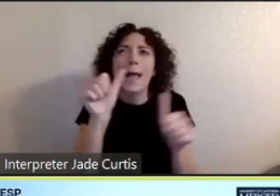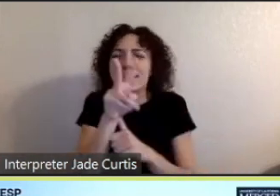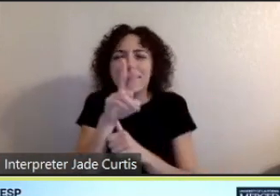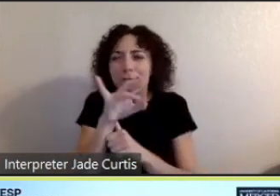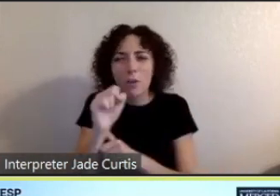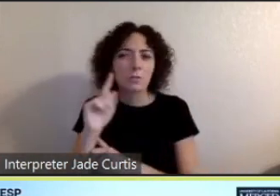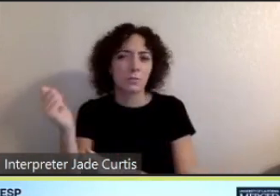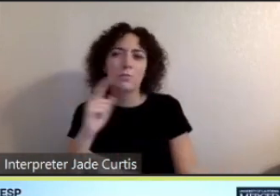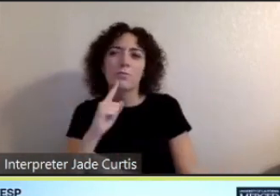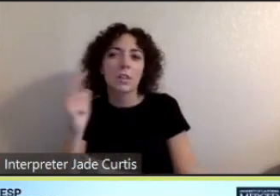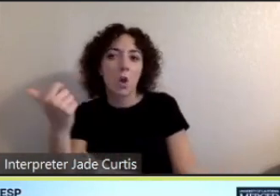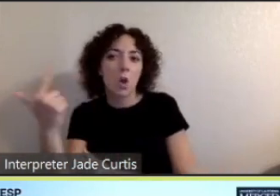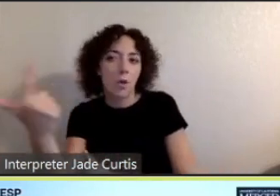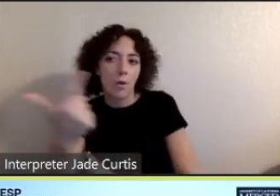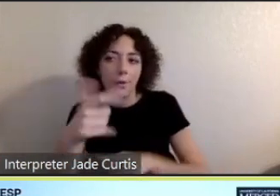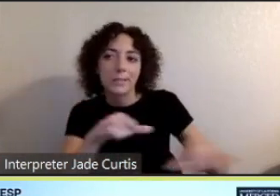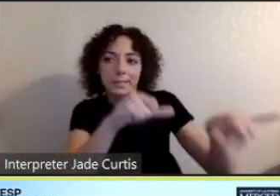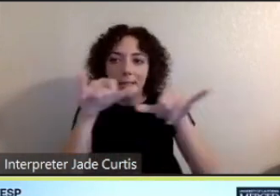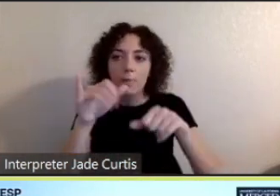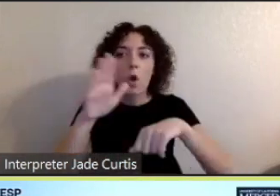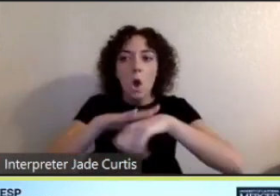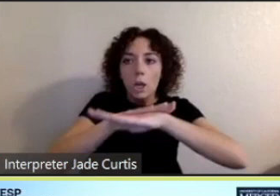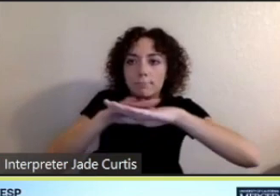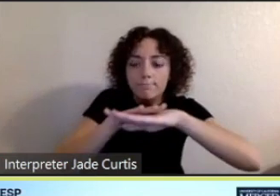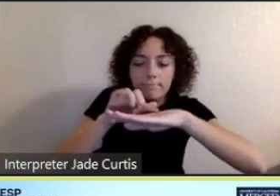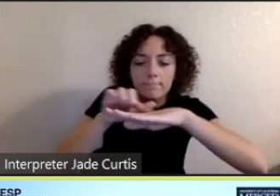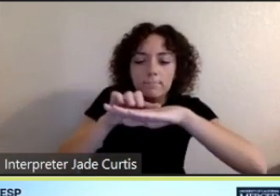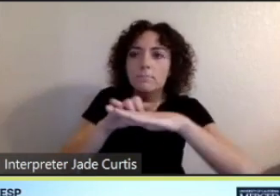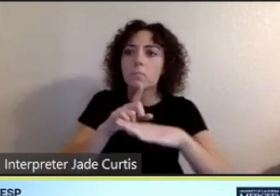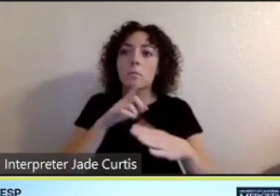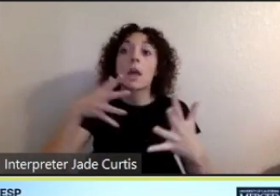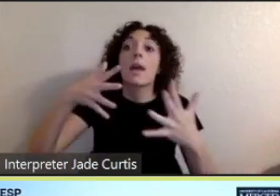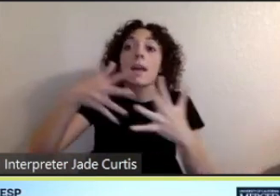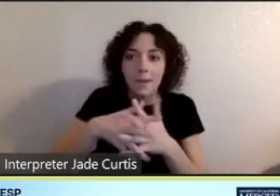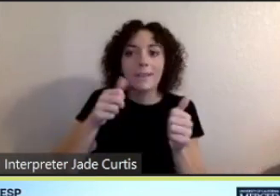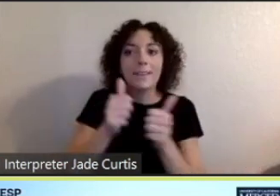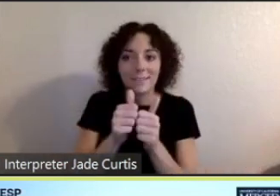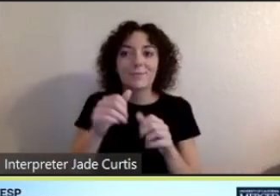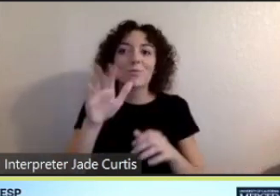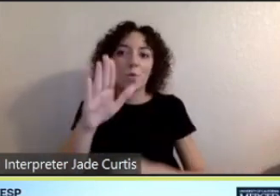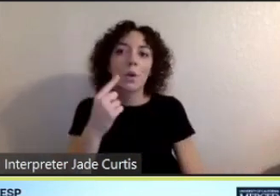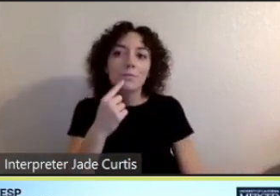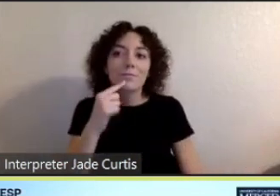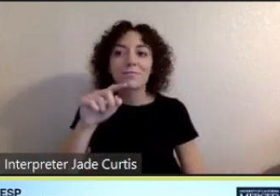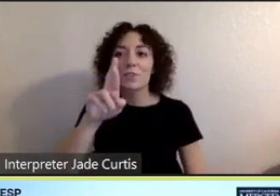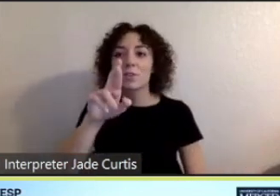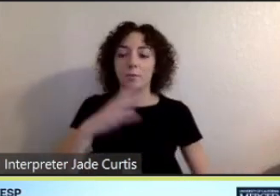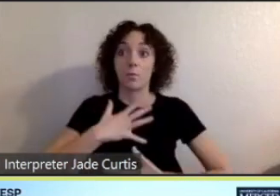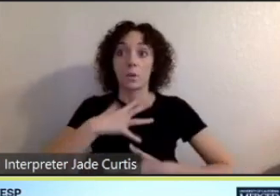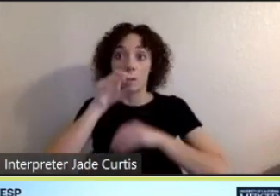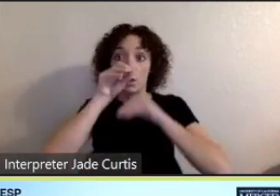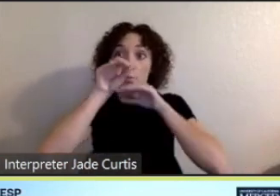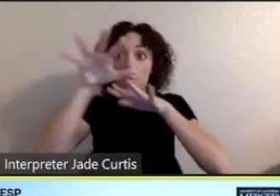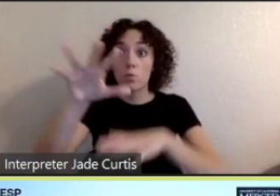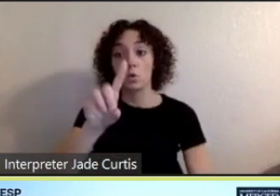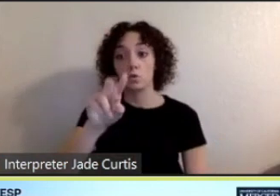air or on surfaces. The virus is embedded in a respiratory droplet, which contains additional things besides water, which I'll talk about